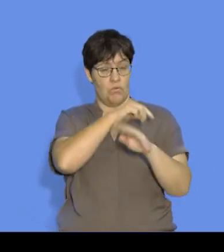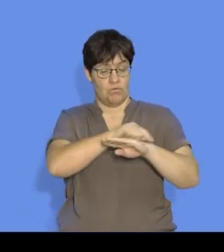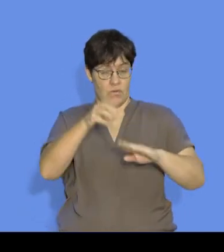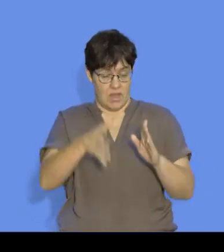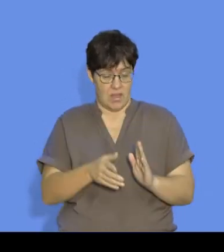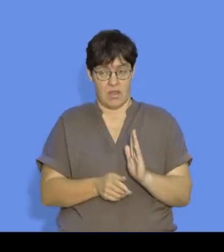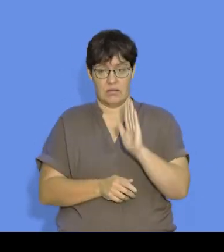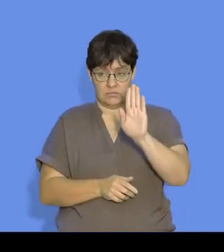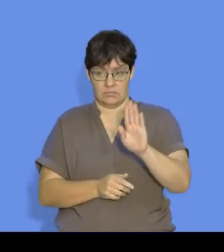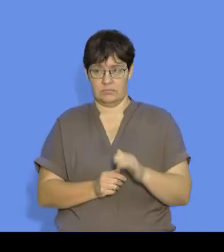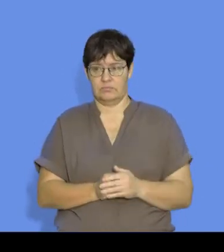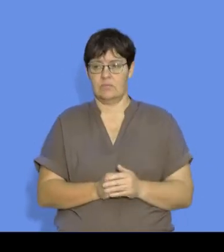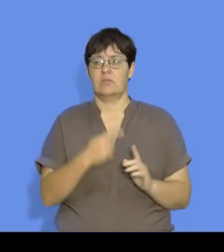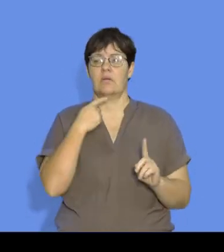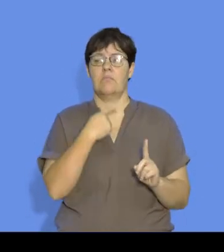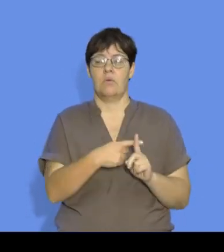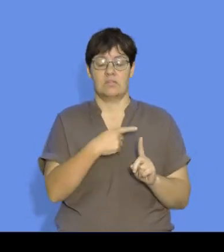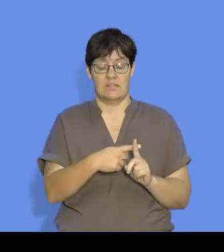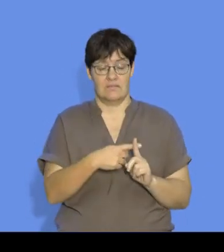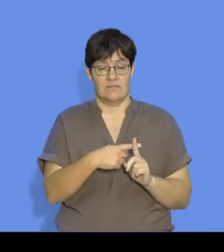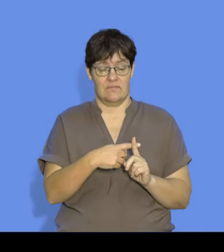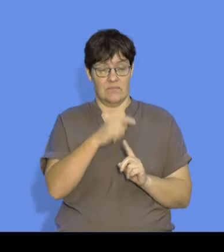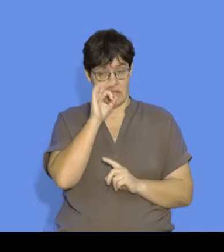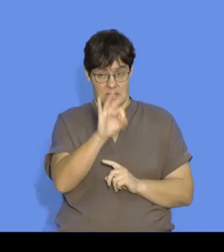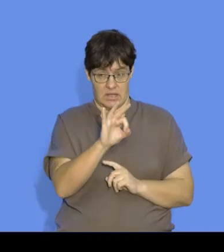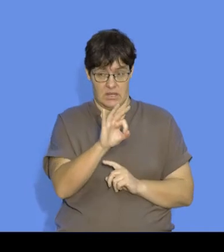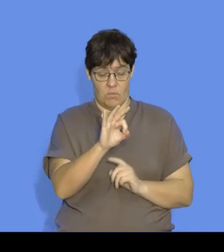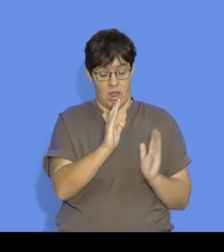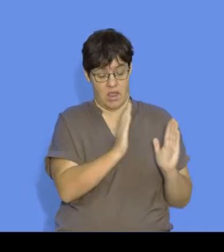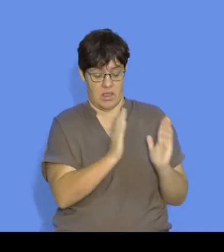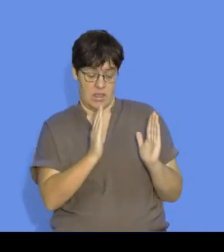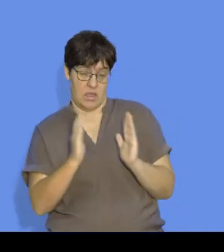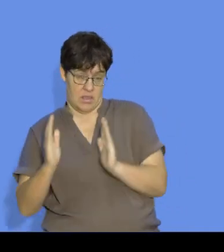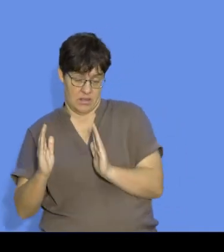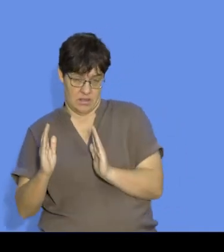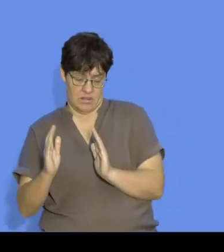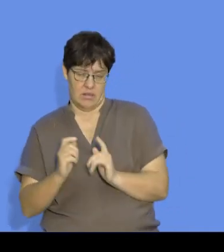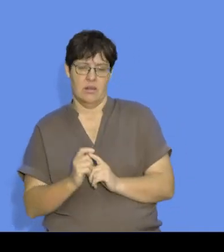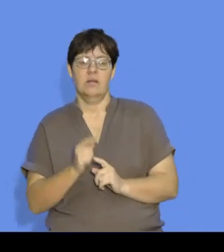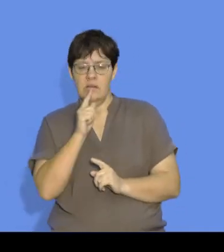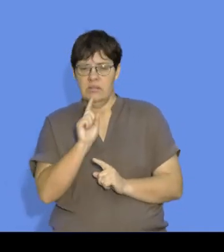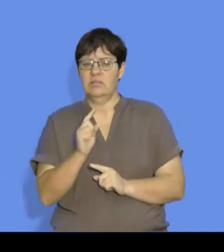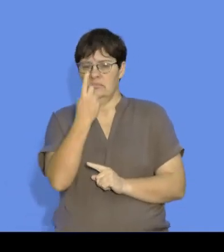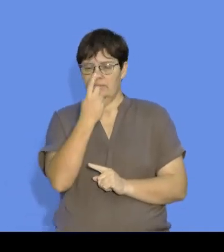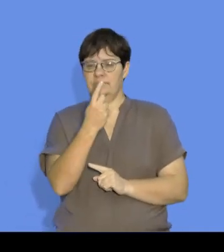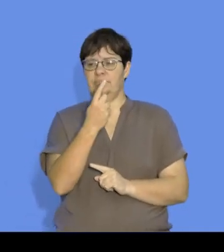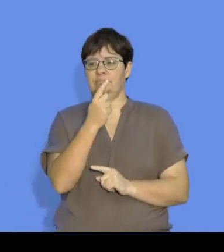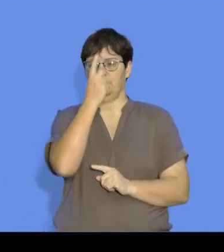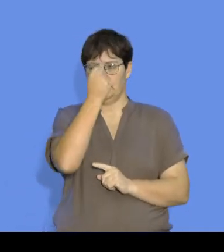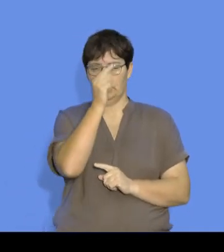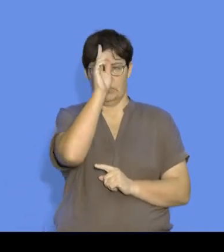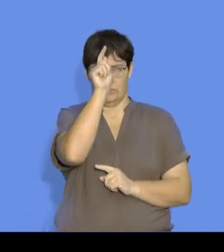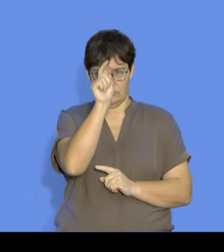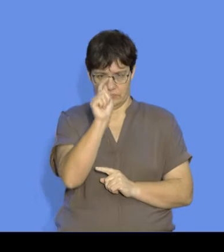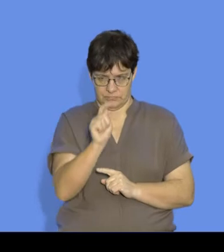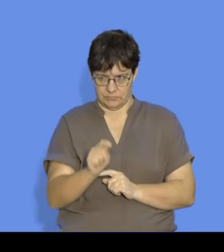see that at positive 3, because it was moved 3 units to the right, that's where the first asymptote will be. So